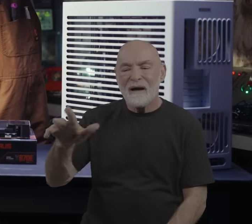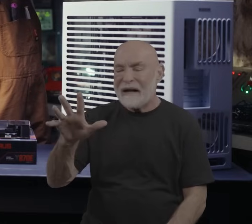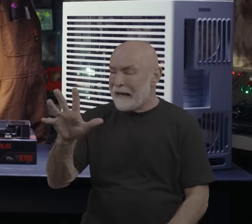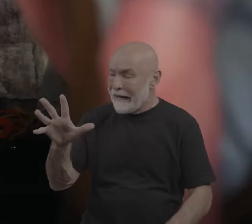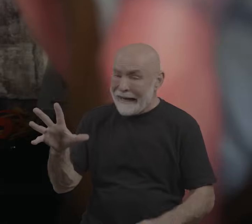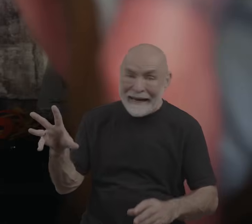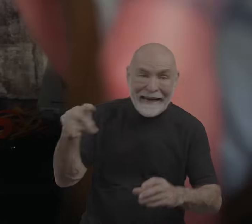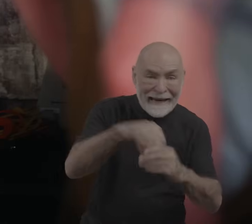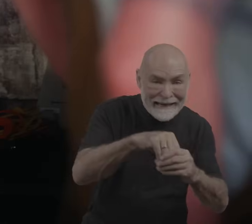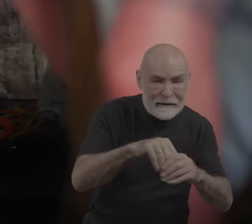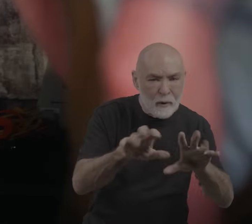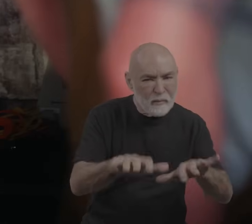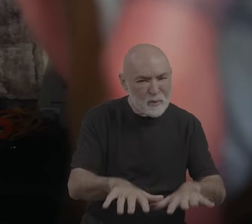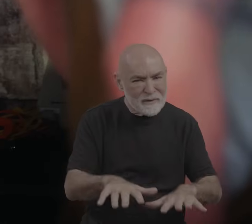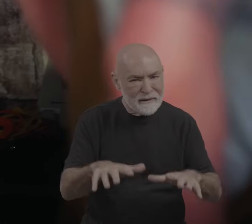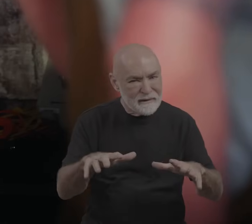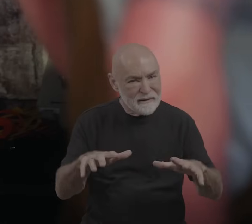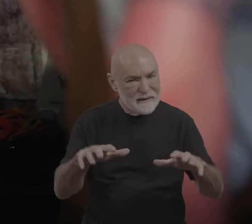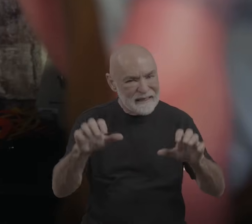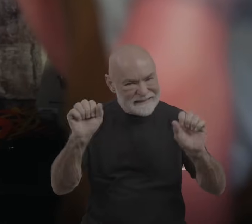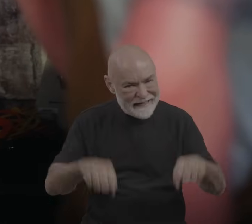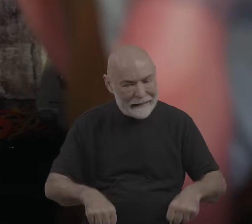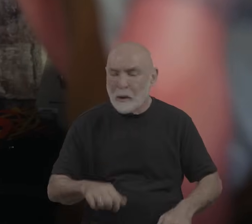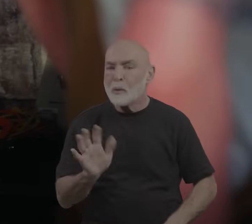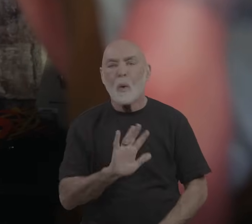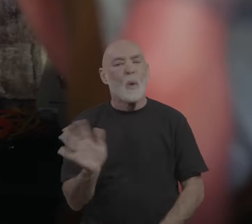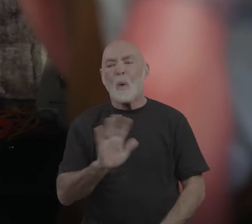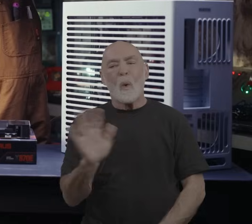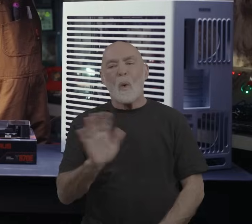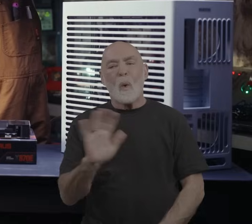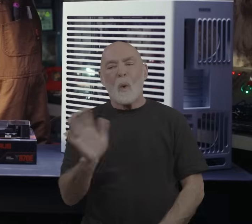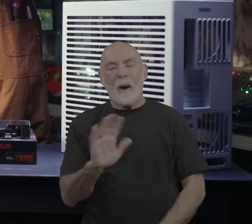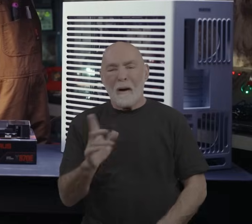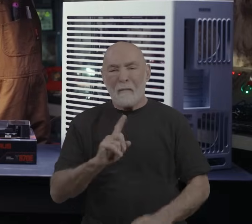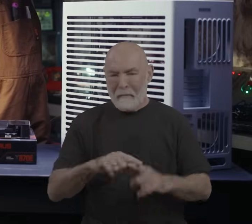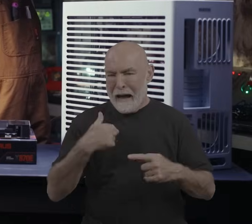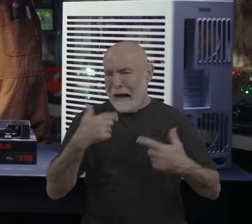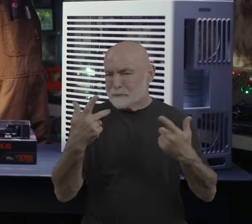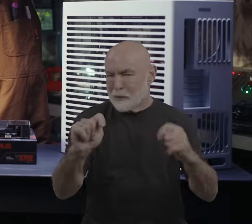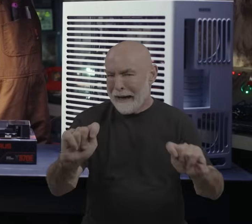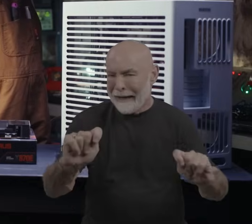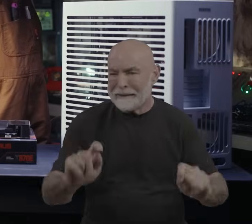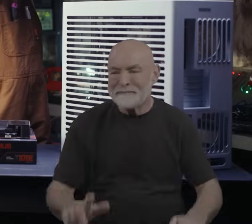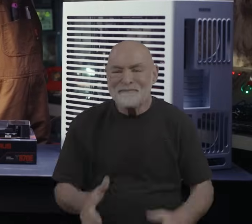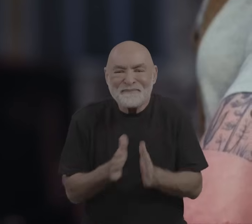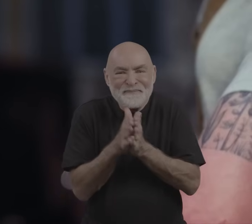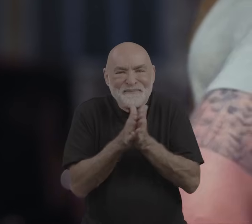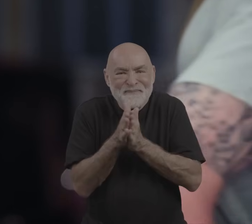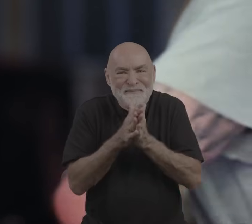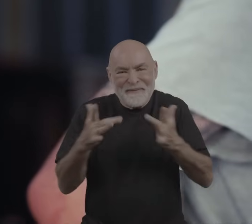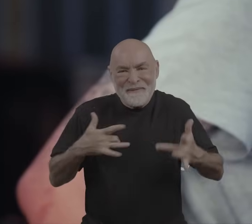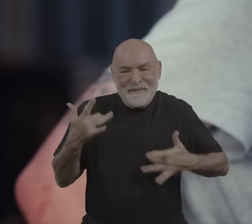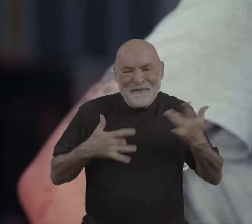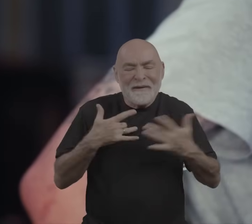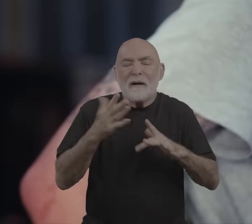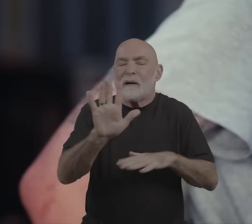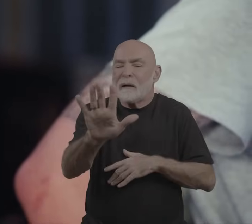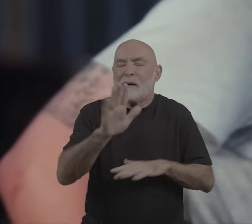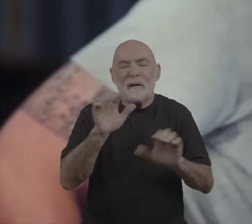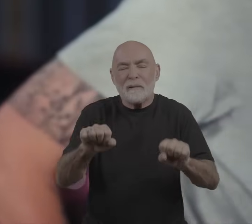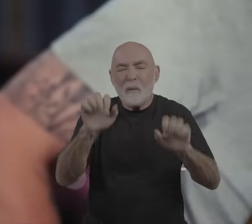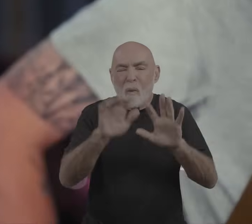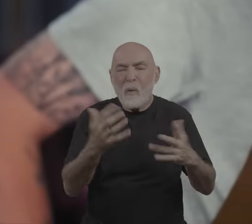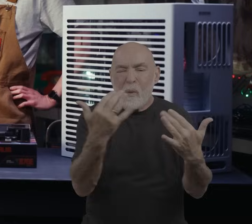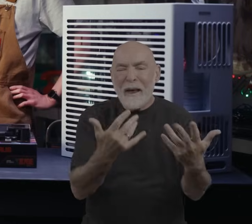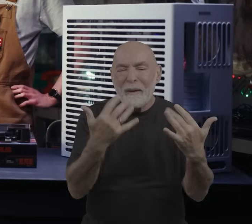Can we put it in the computer? Absolutely not, but I'm certainly going to try. Before we get